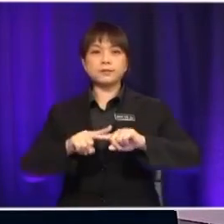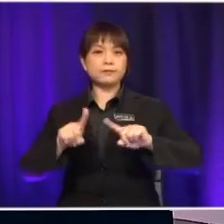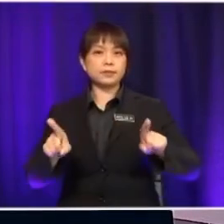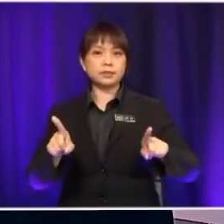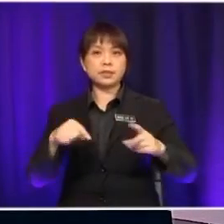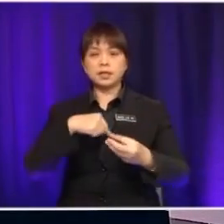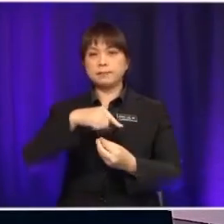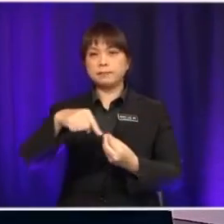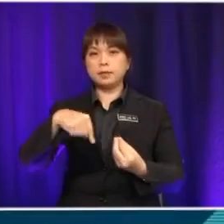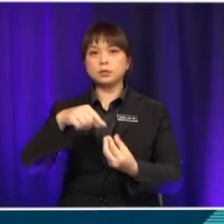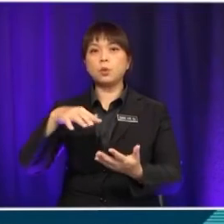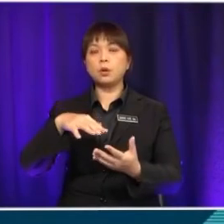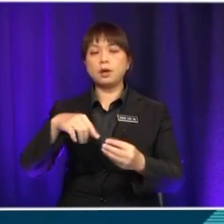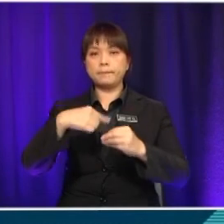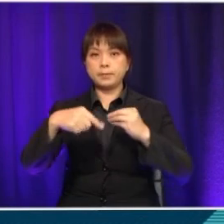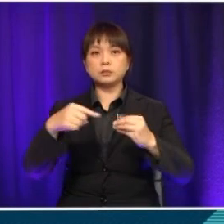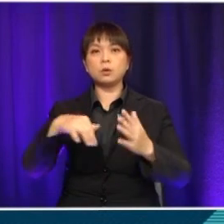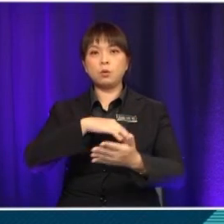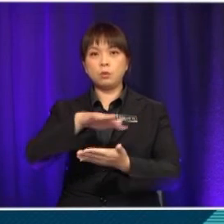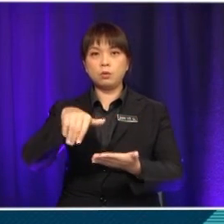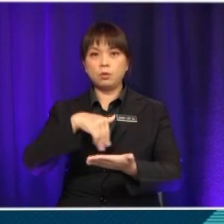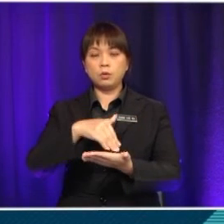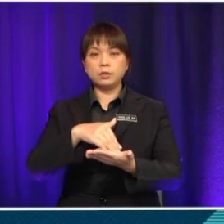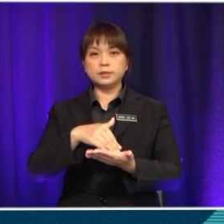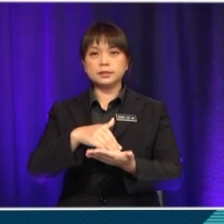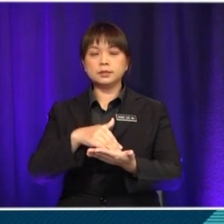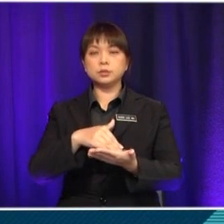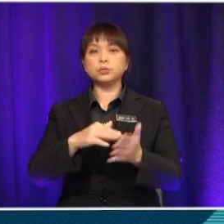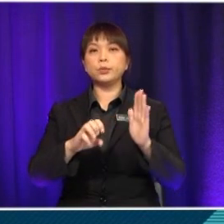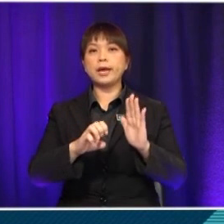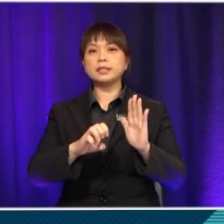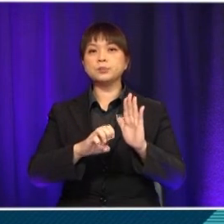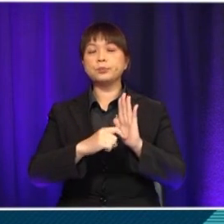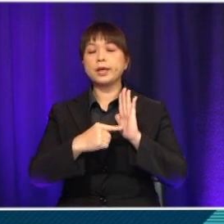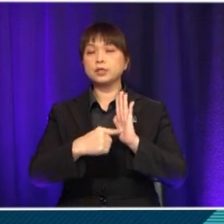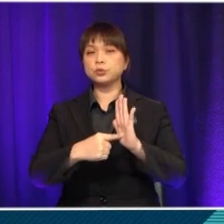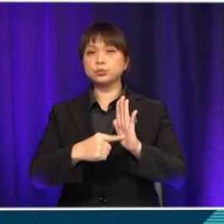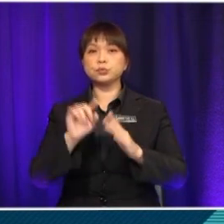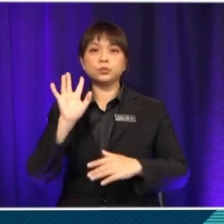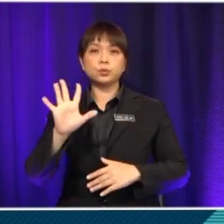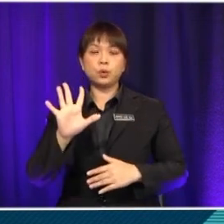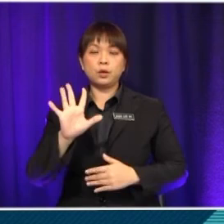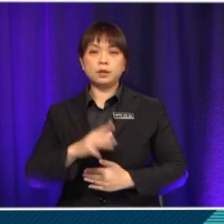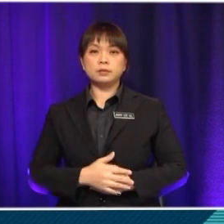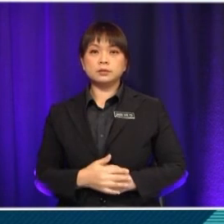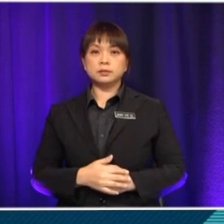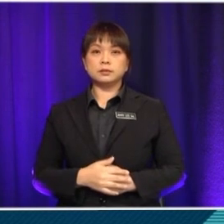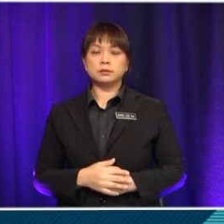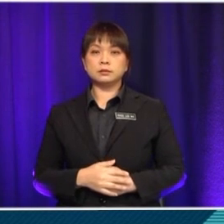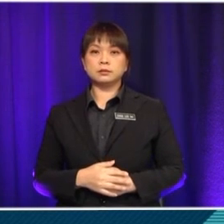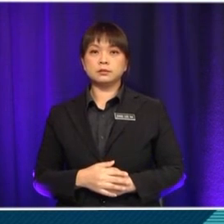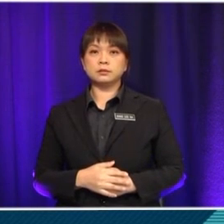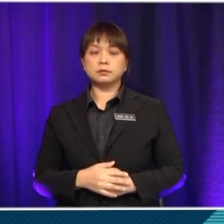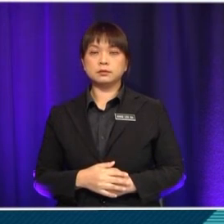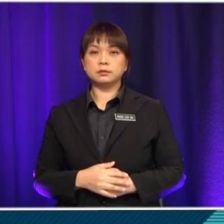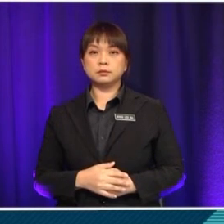everything. So in order for you to express your opinions clearly, right, you need to use some powerful keywords, okay? Those